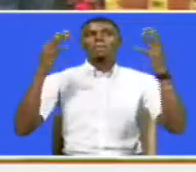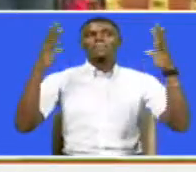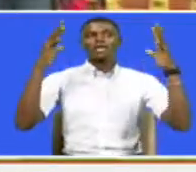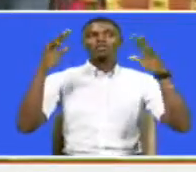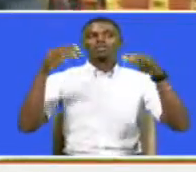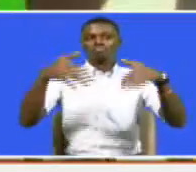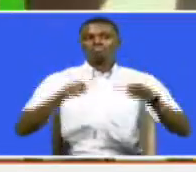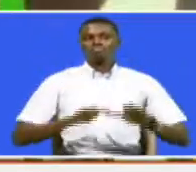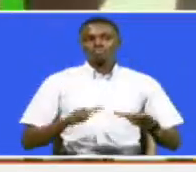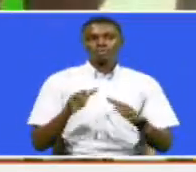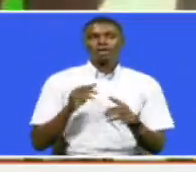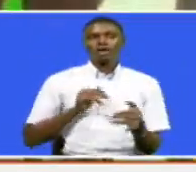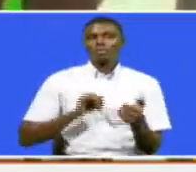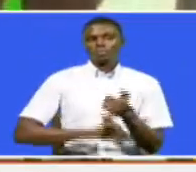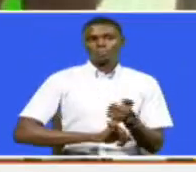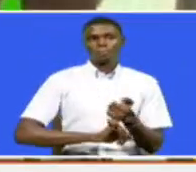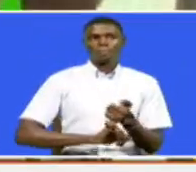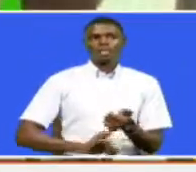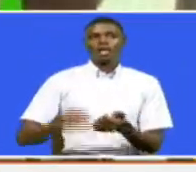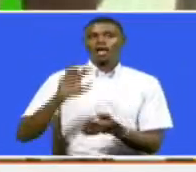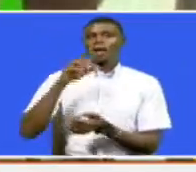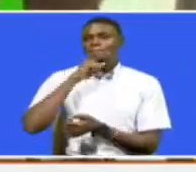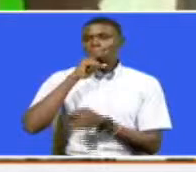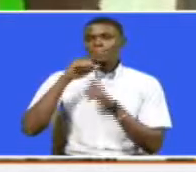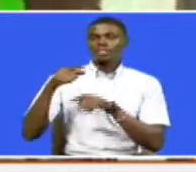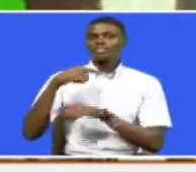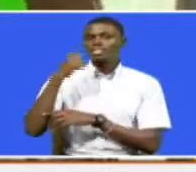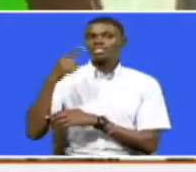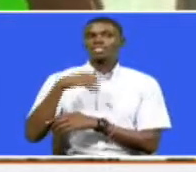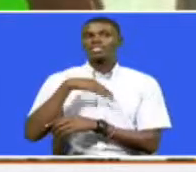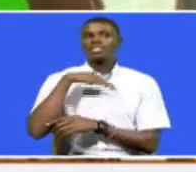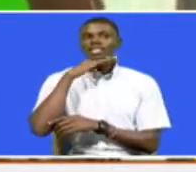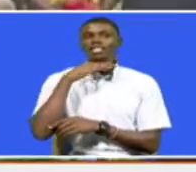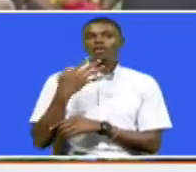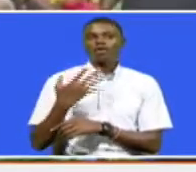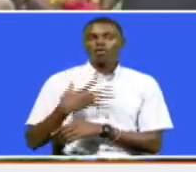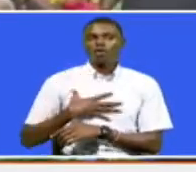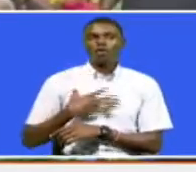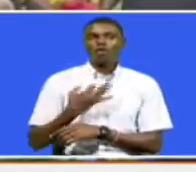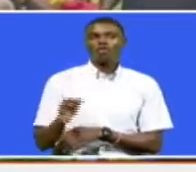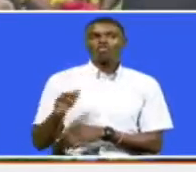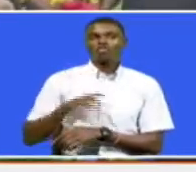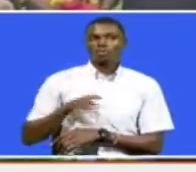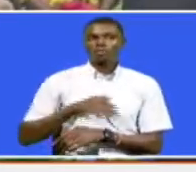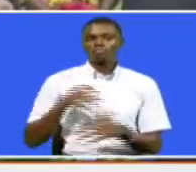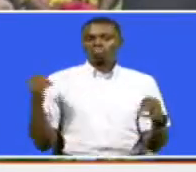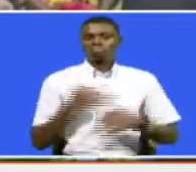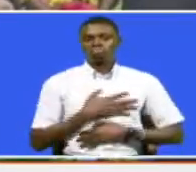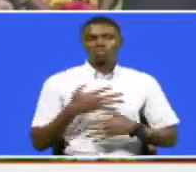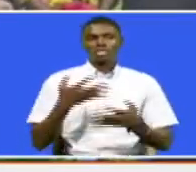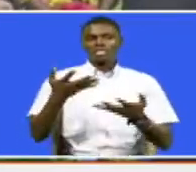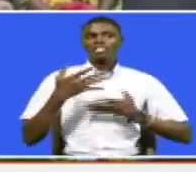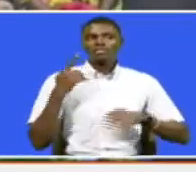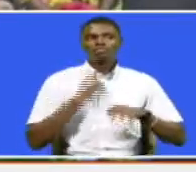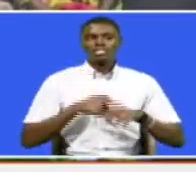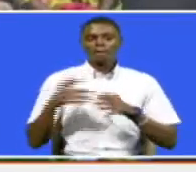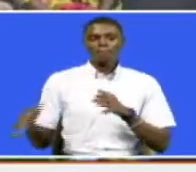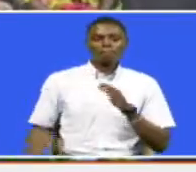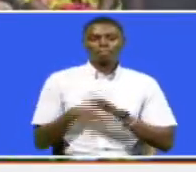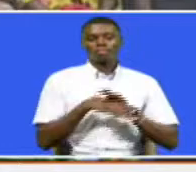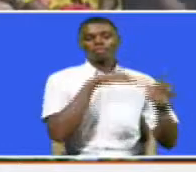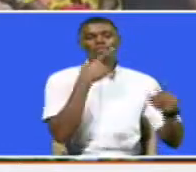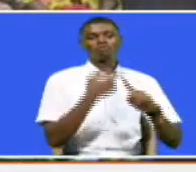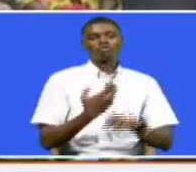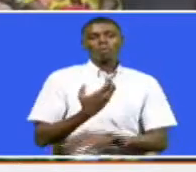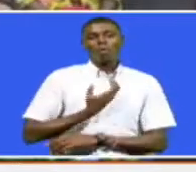his wife Helen Wamoyo. Oshira claims the death of his wife was as a result of the shock she received after they were forcibly evicted from